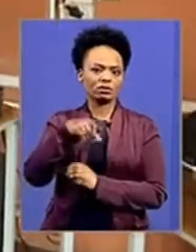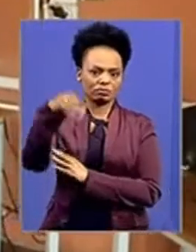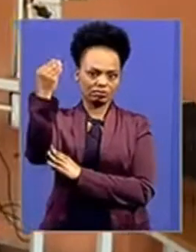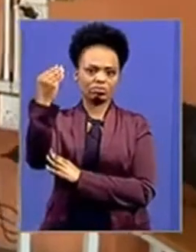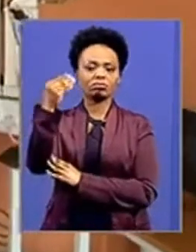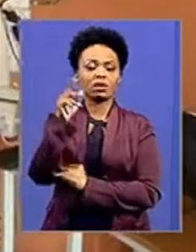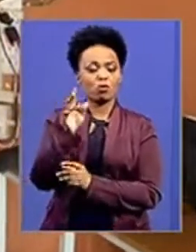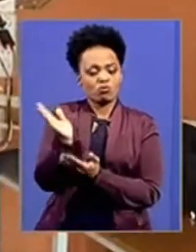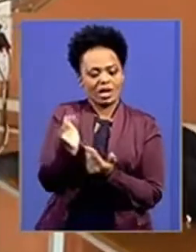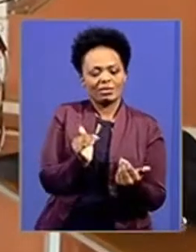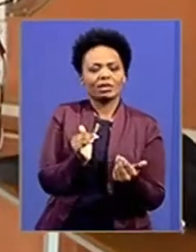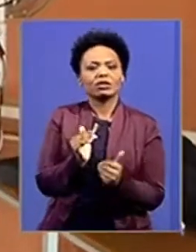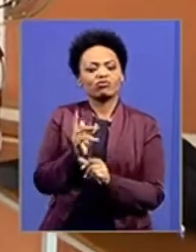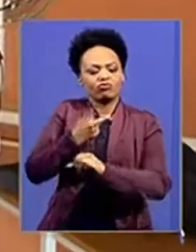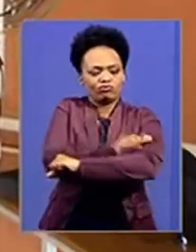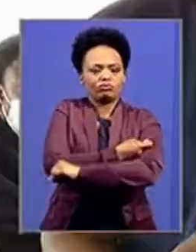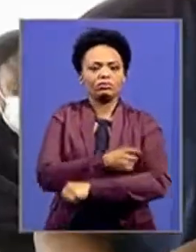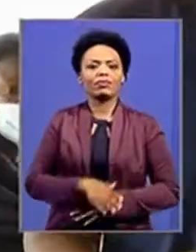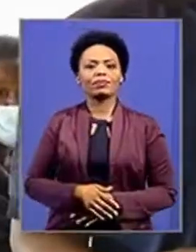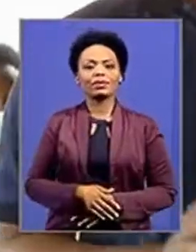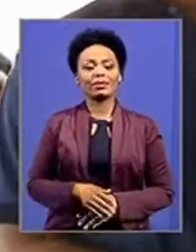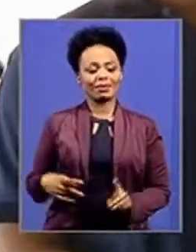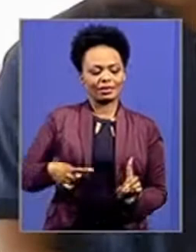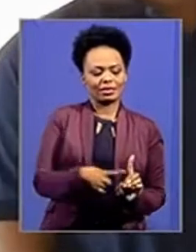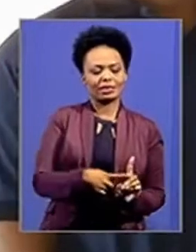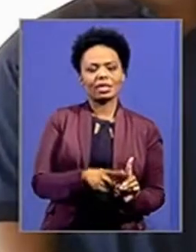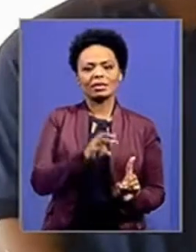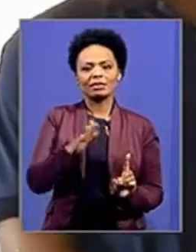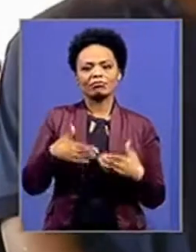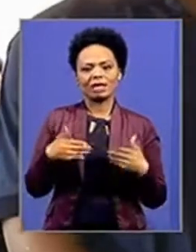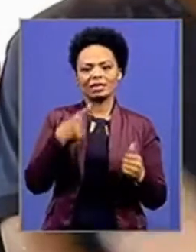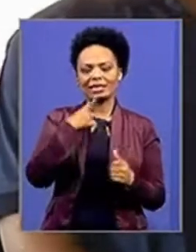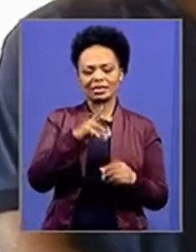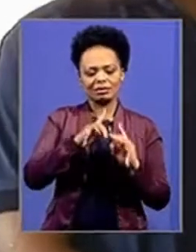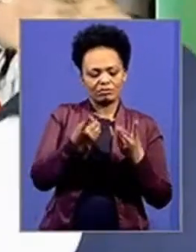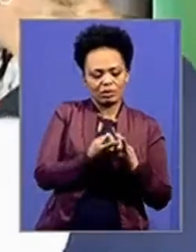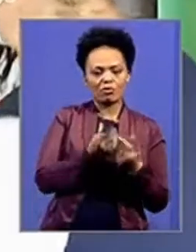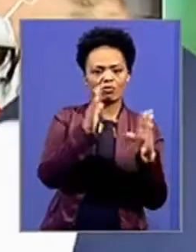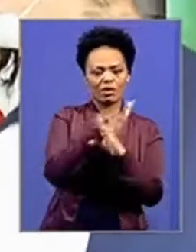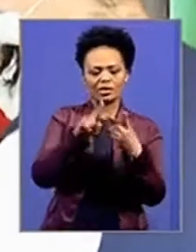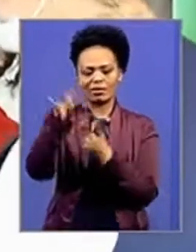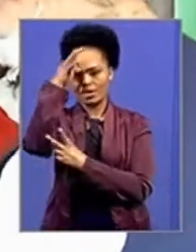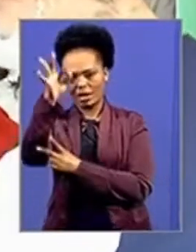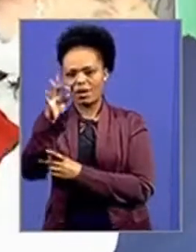wa maphelo o dumela gore segwera sa private le mmušo se ya go thuša go potlakiša lenaneo la kabo ya moento.